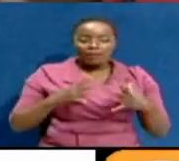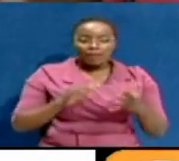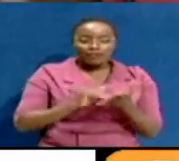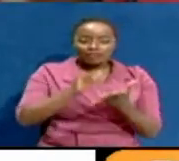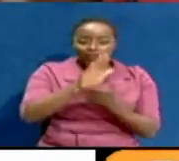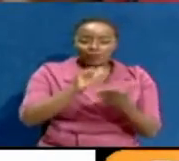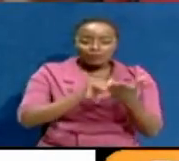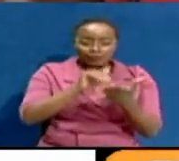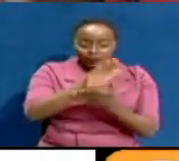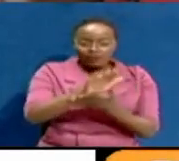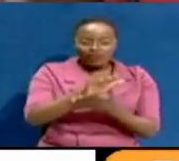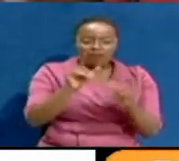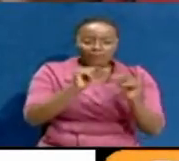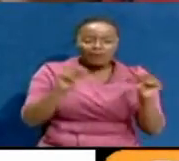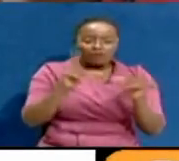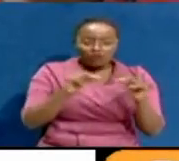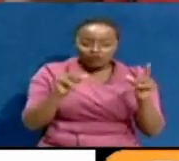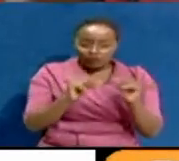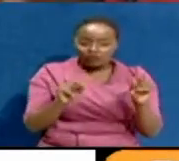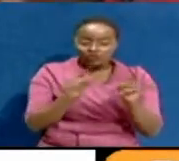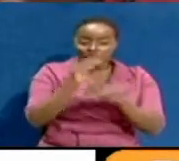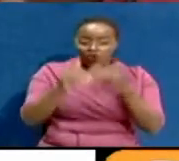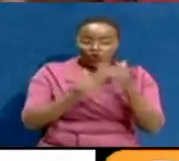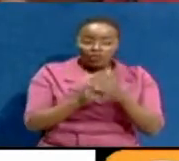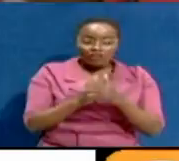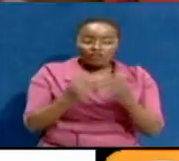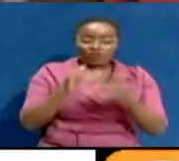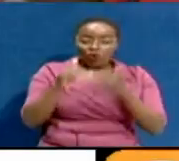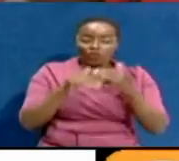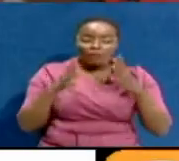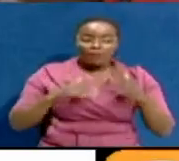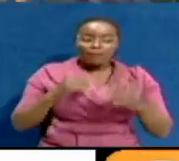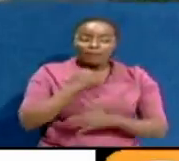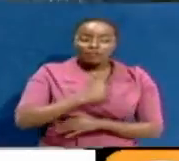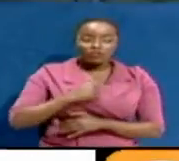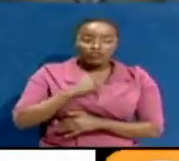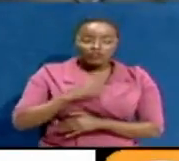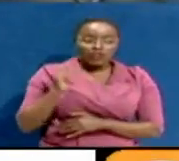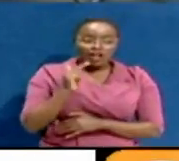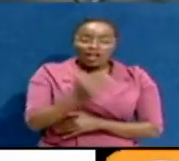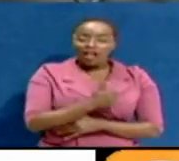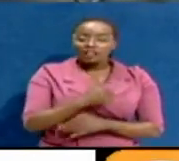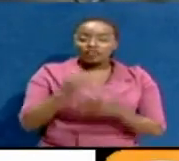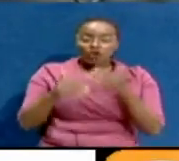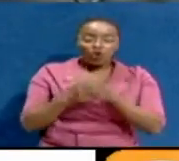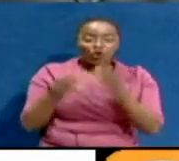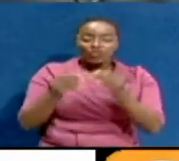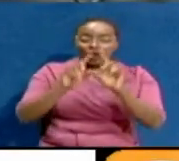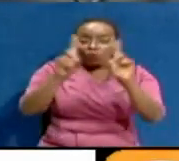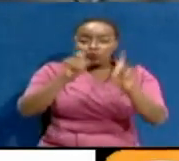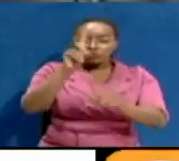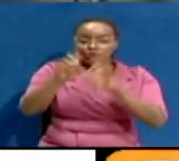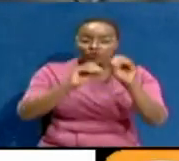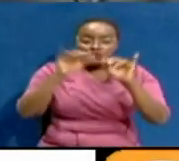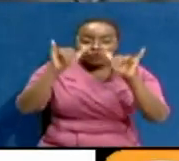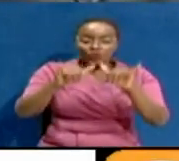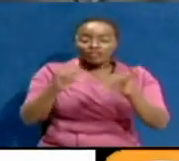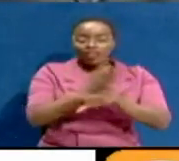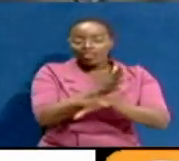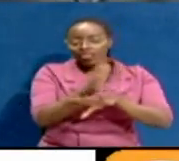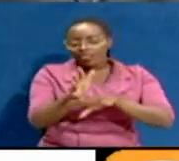we've been getting on WhatsApp, especially over the last couple of days. Now, to our viewers, I must apologize. We won't be able to handle all the questions. Otherwise, we would stay